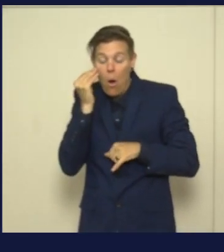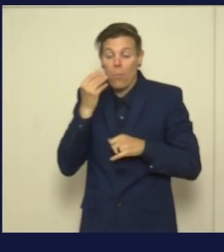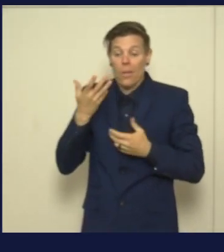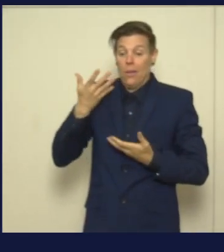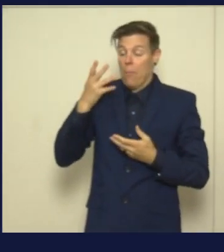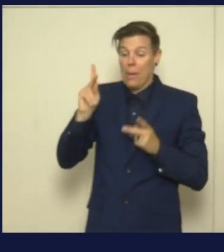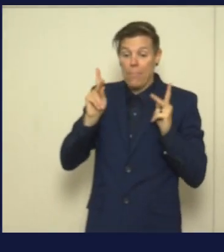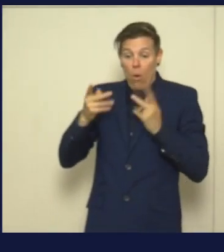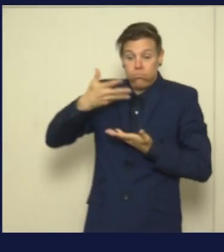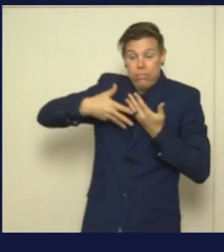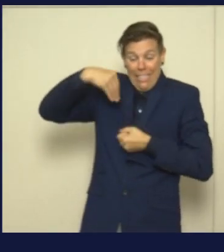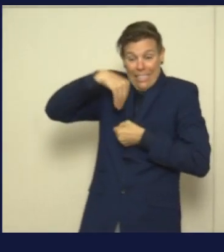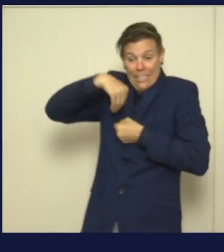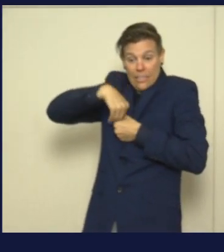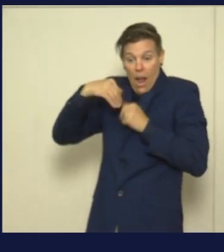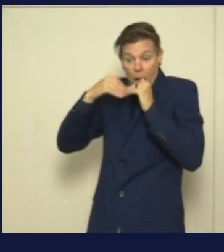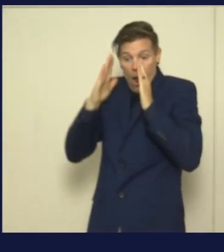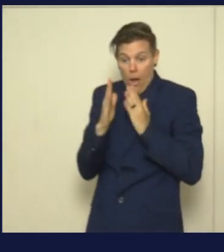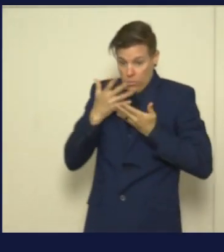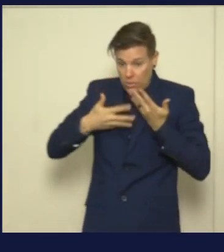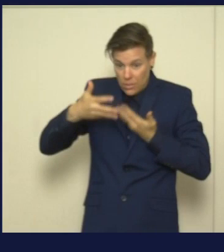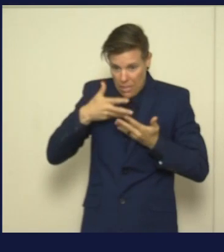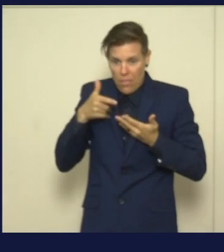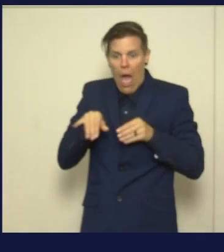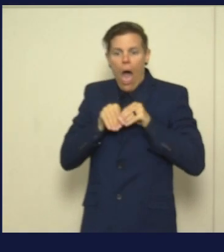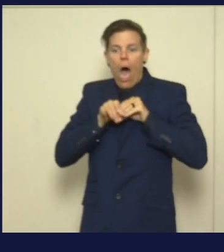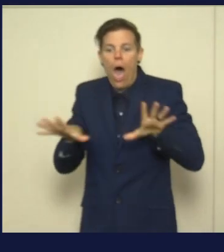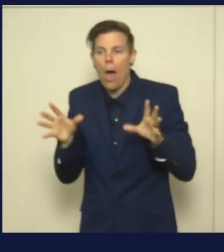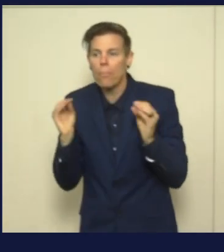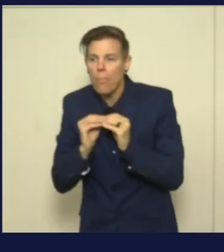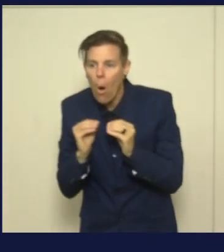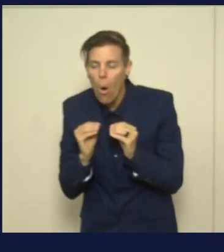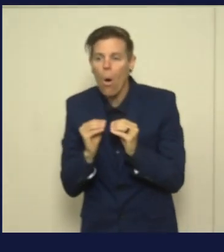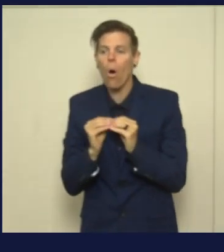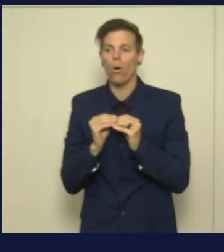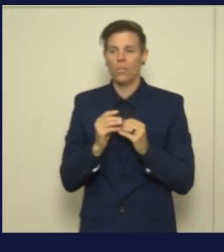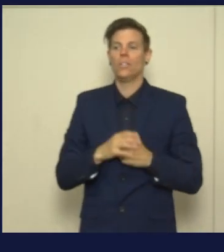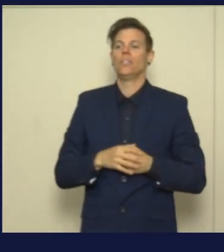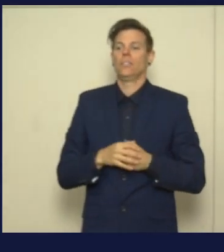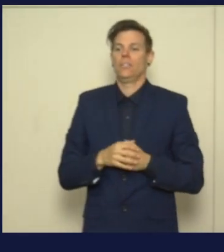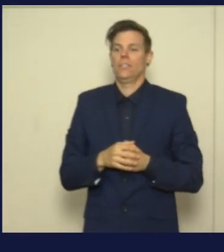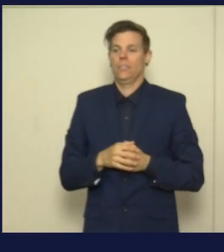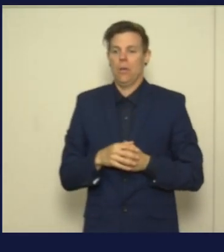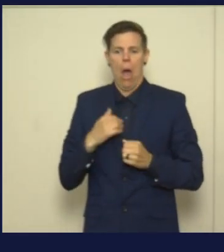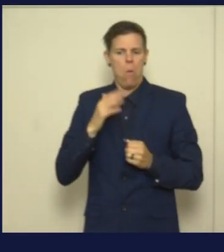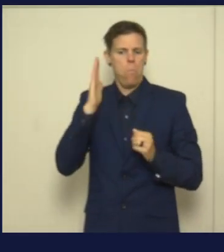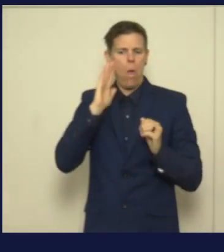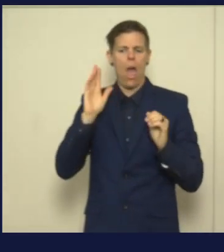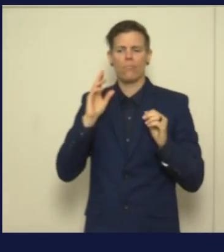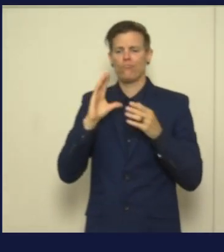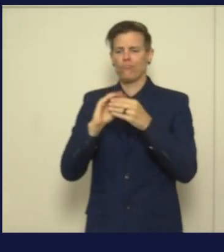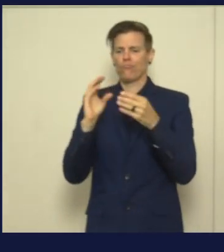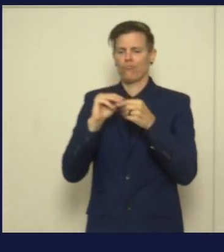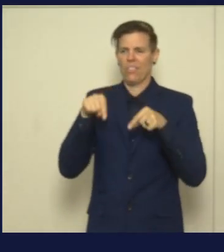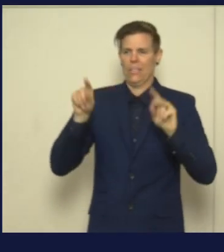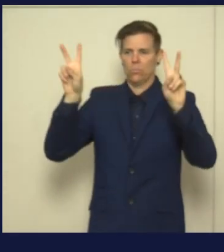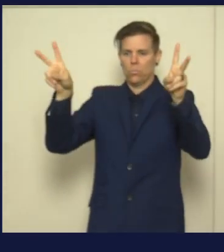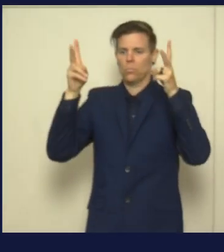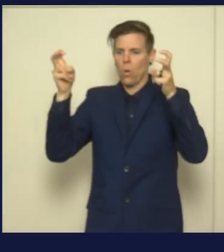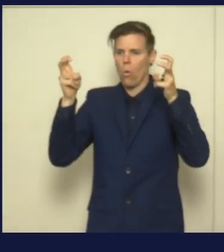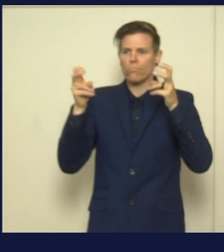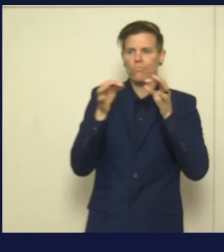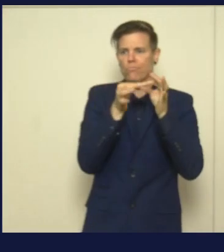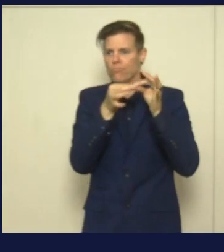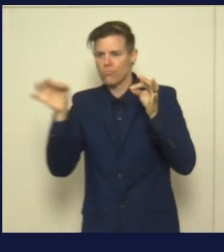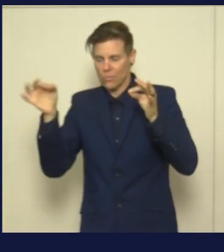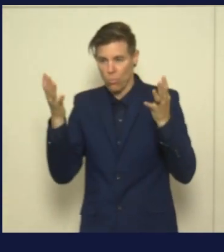starting to read the quote, and I digressed a bit, but the quote about the virus is not going to disappear is right